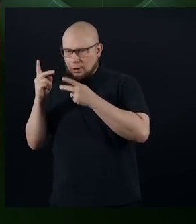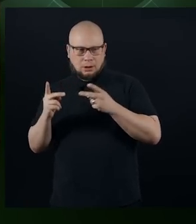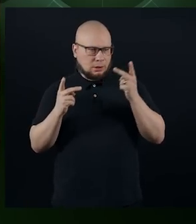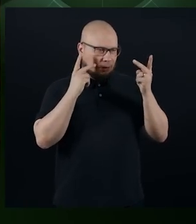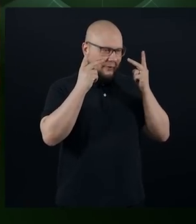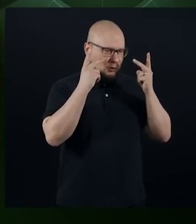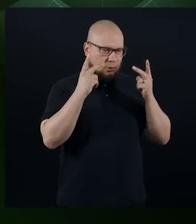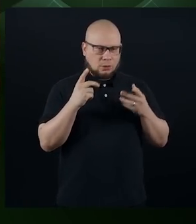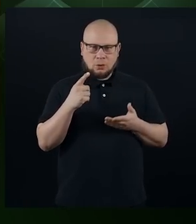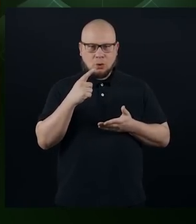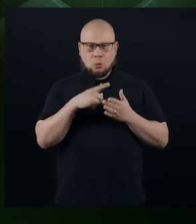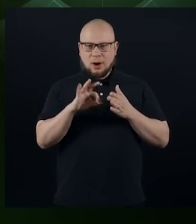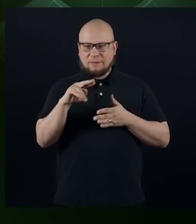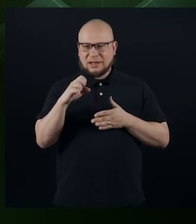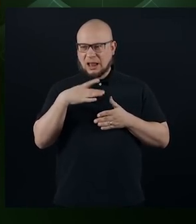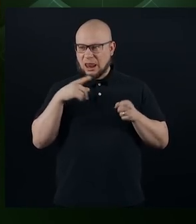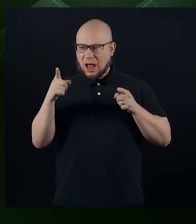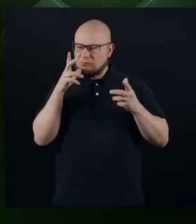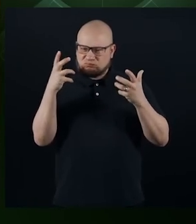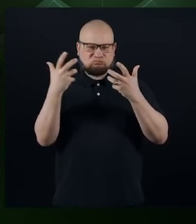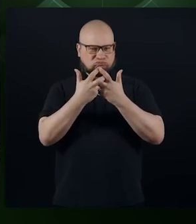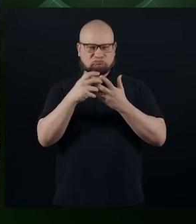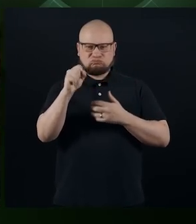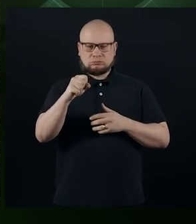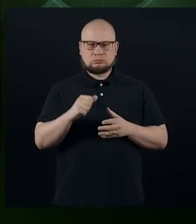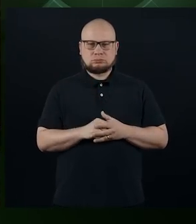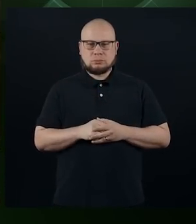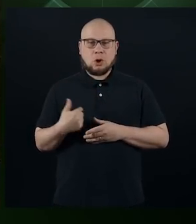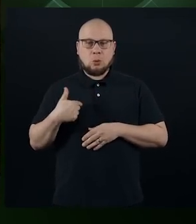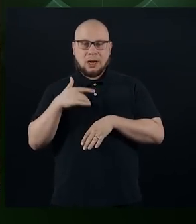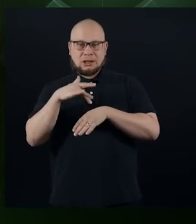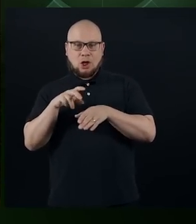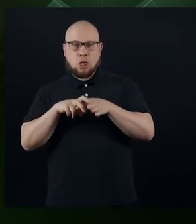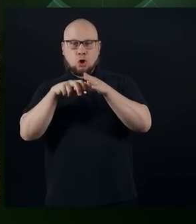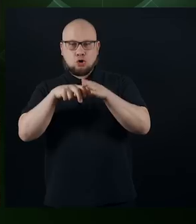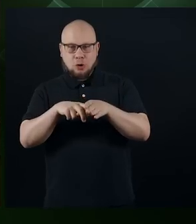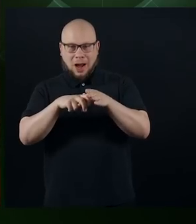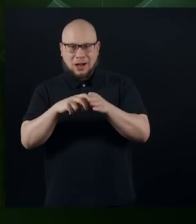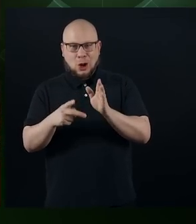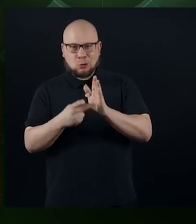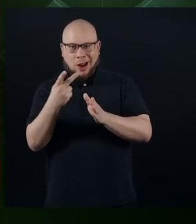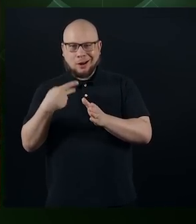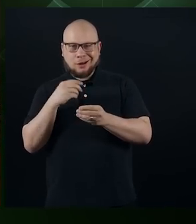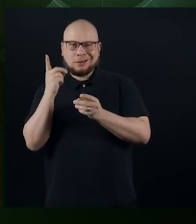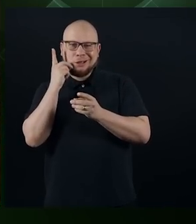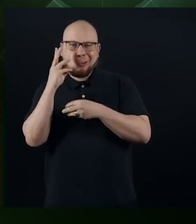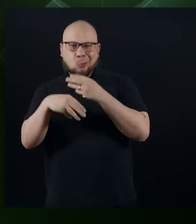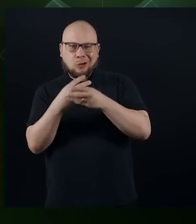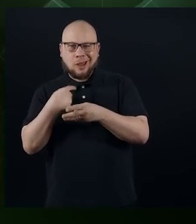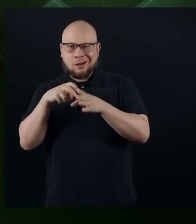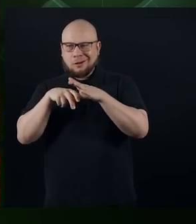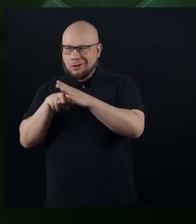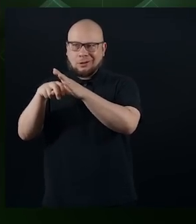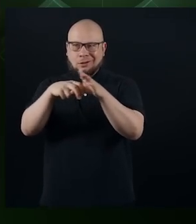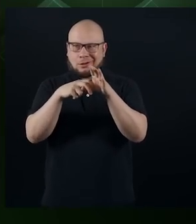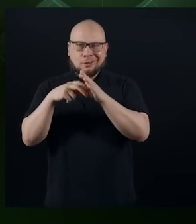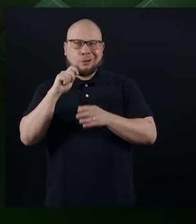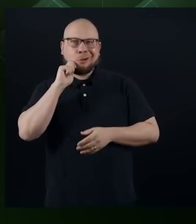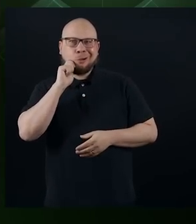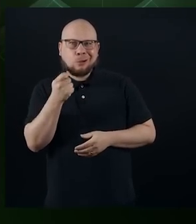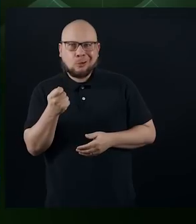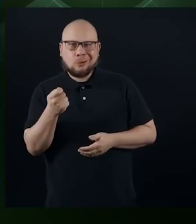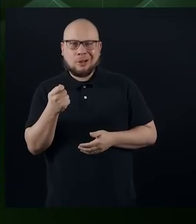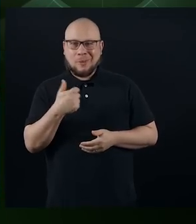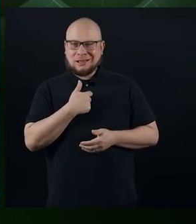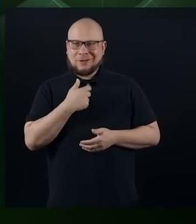fans are going to experience when they get to play this. We got to kind of go on all the rides. We got to go on Pirates of the Caribbean twice in a row, which was just so cool for me to see